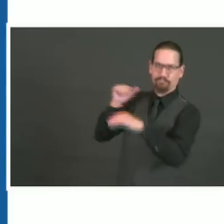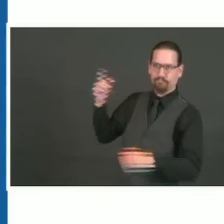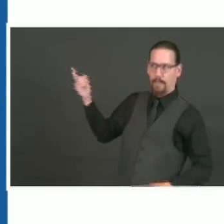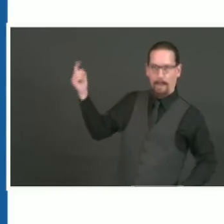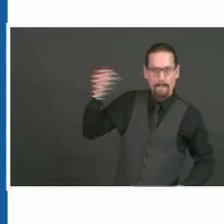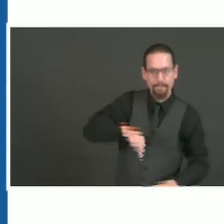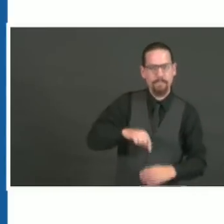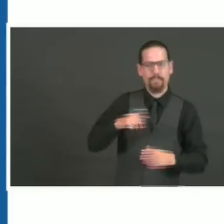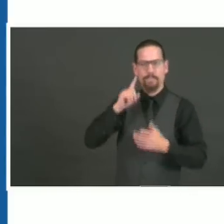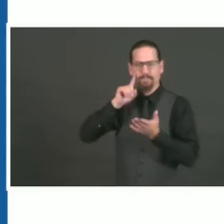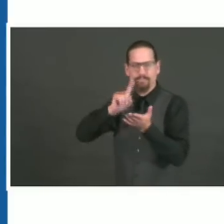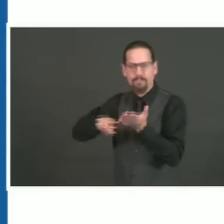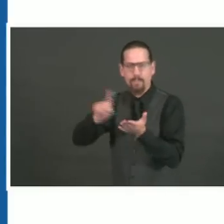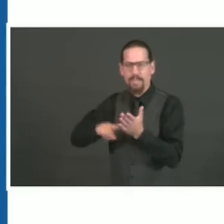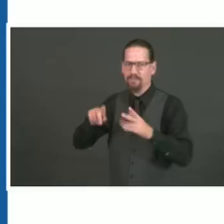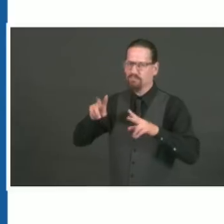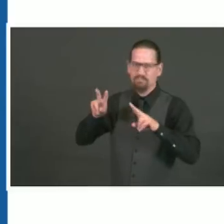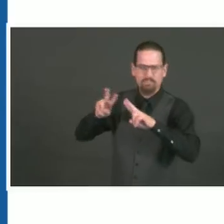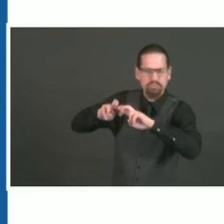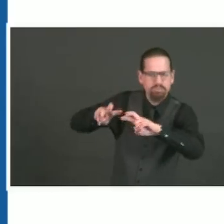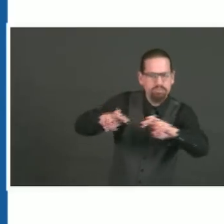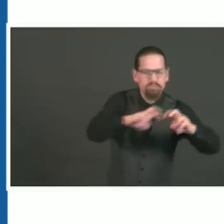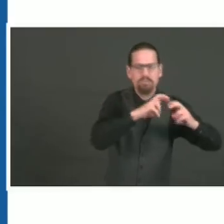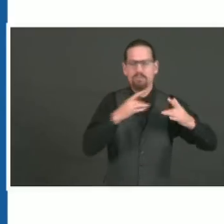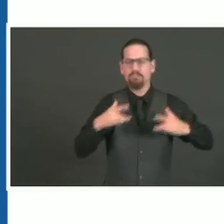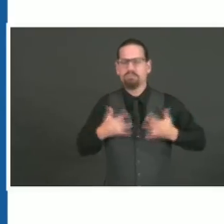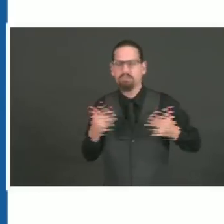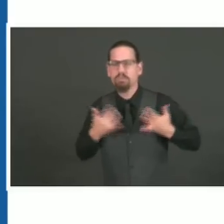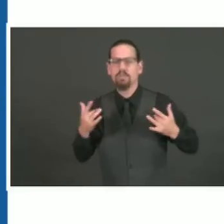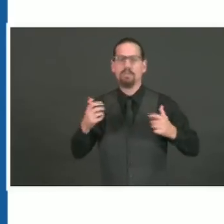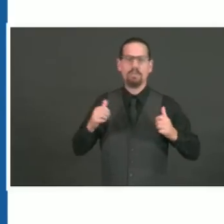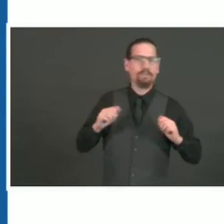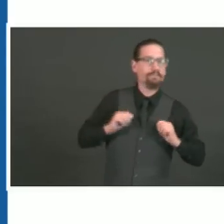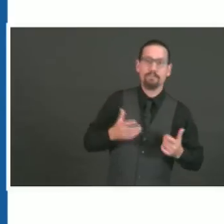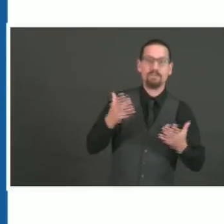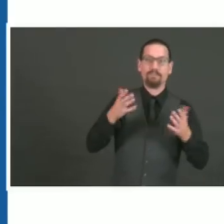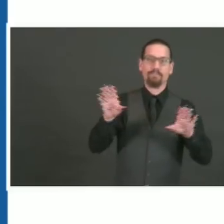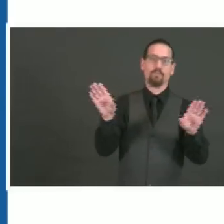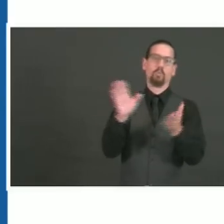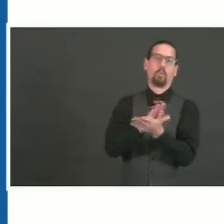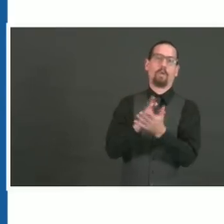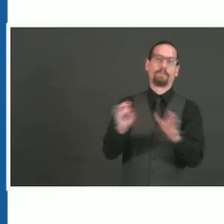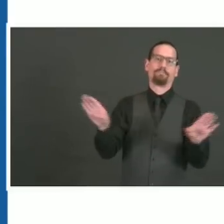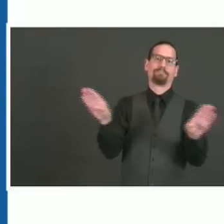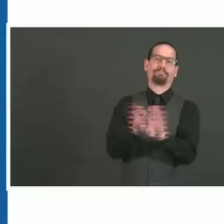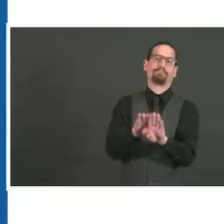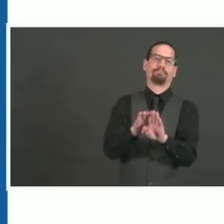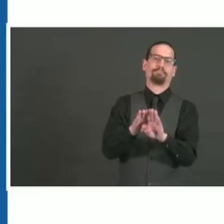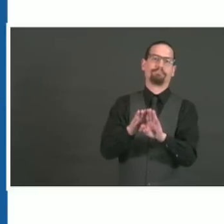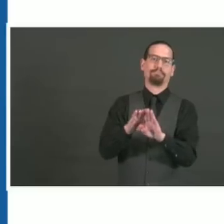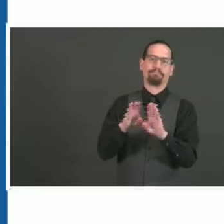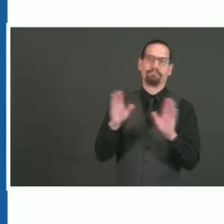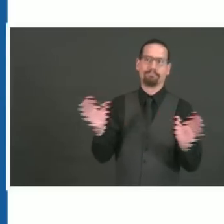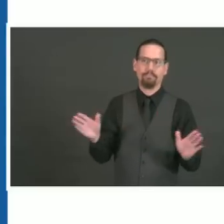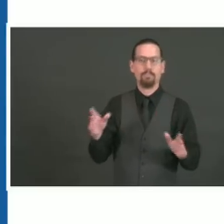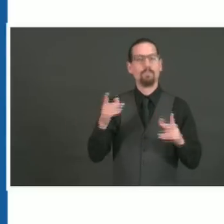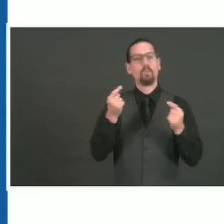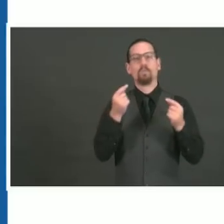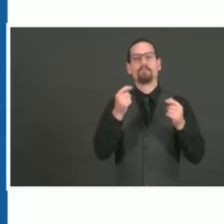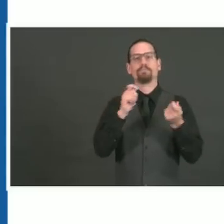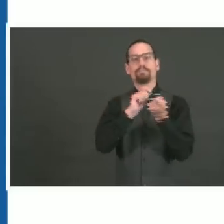much more aggressive action, including temporary closure of the entire school. So a quick, swift move